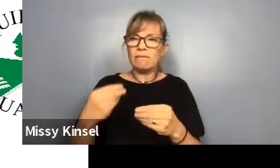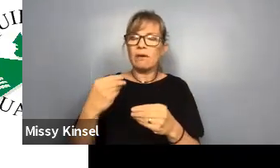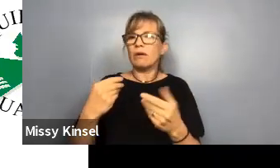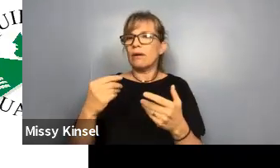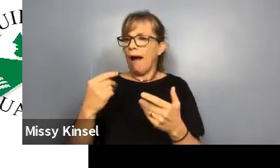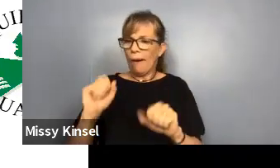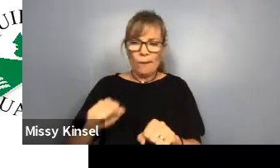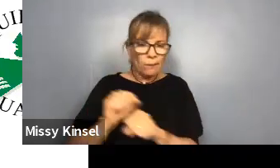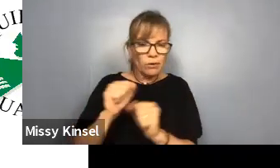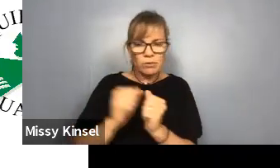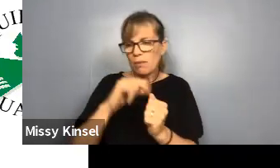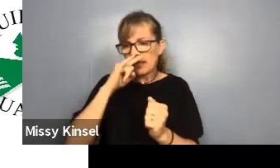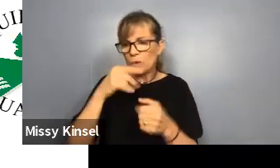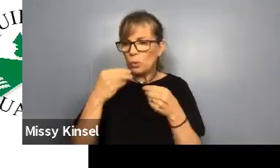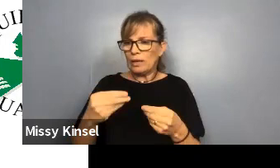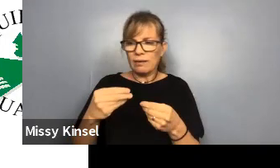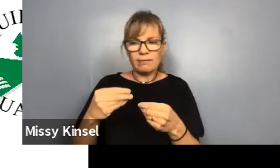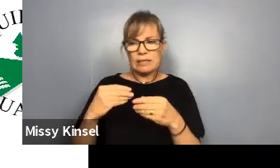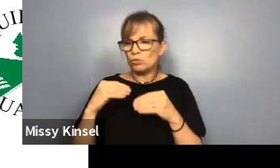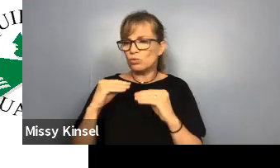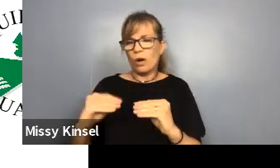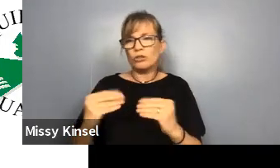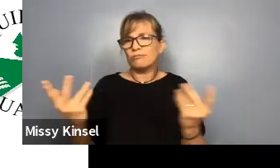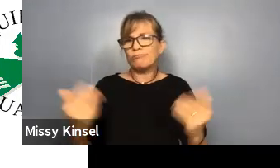with your child to deliver that instruction.